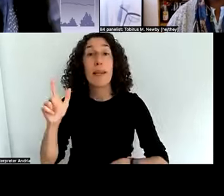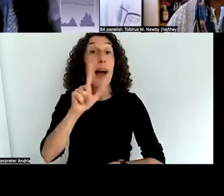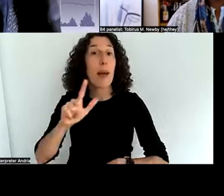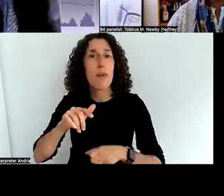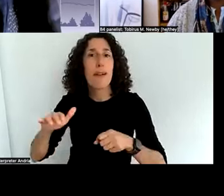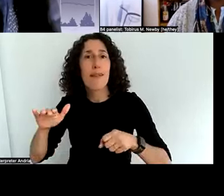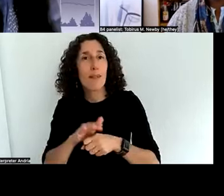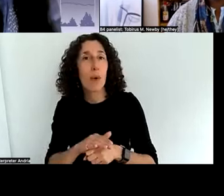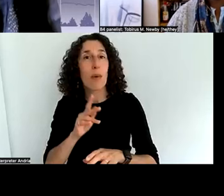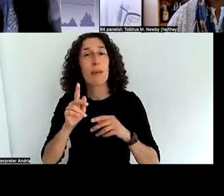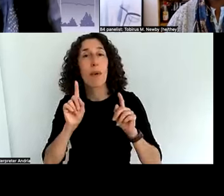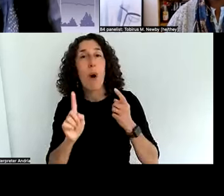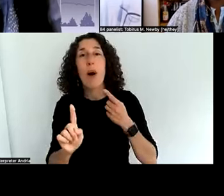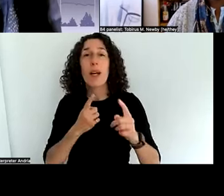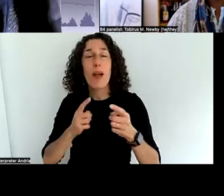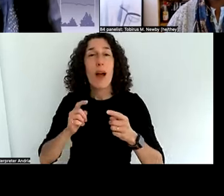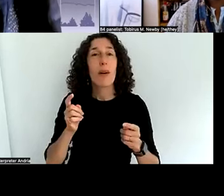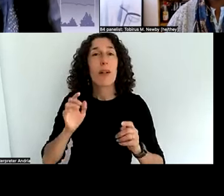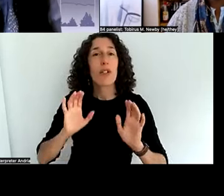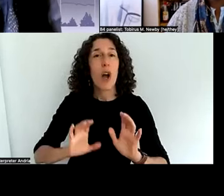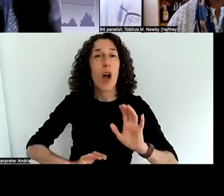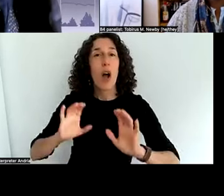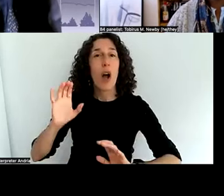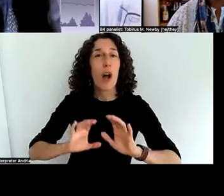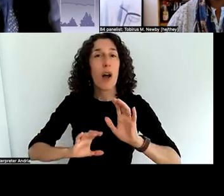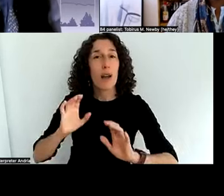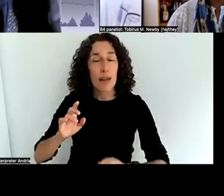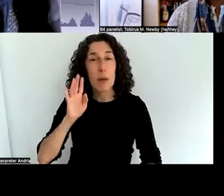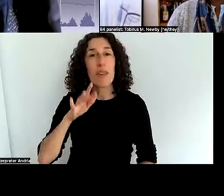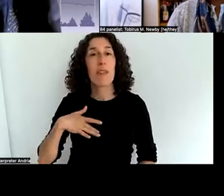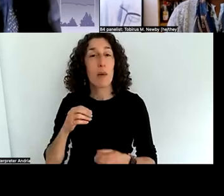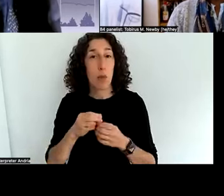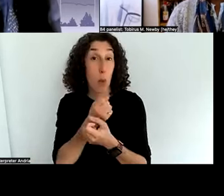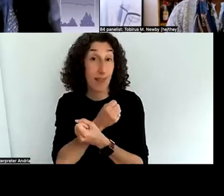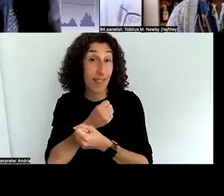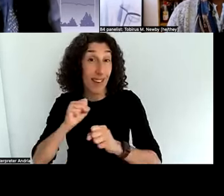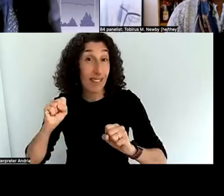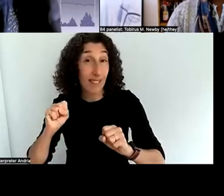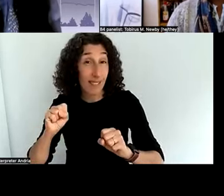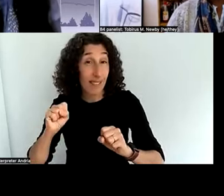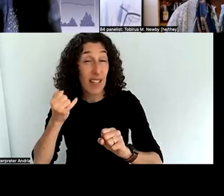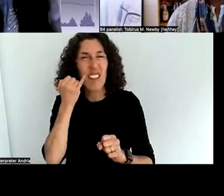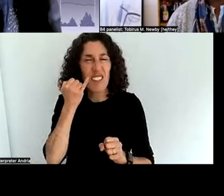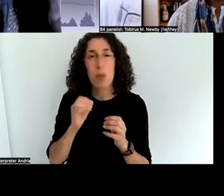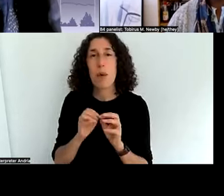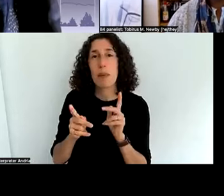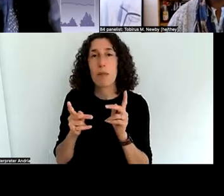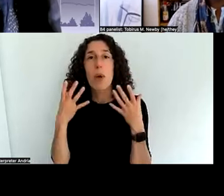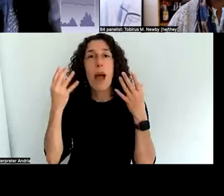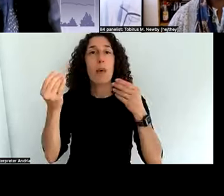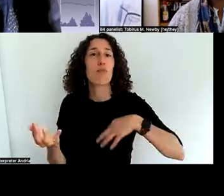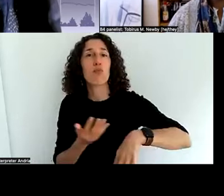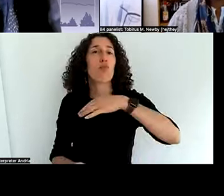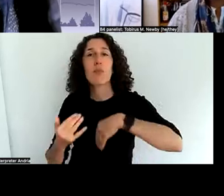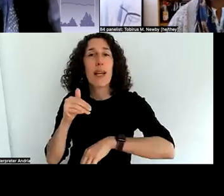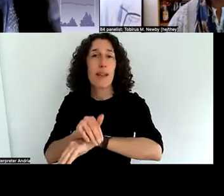they walk around, and that it doesn't feel like this ghost town. And so some of it is about the physical infrastructure of community,